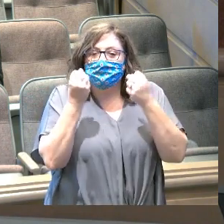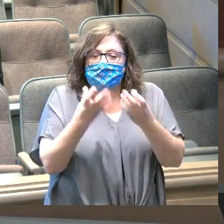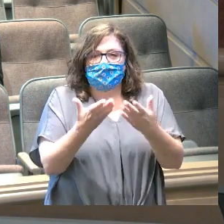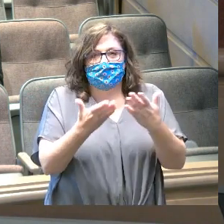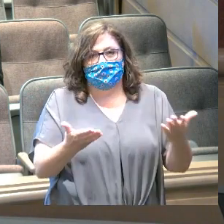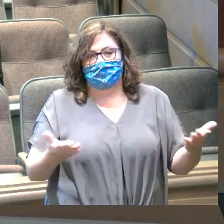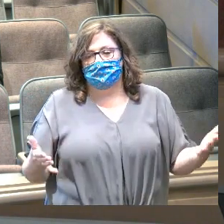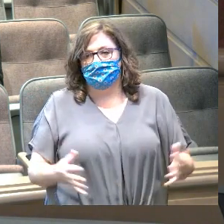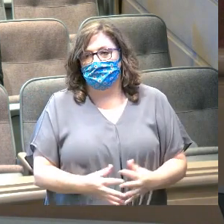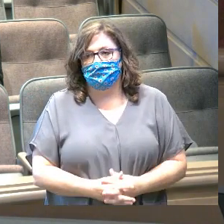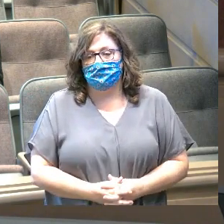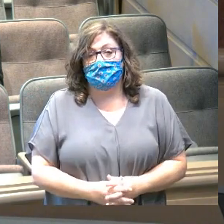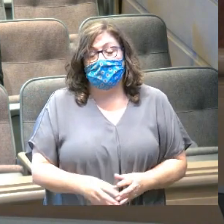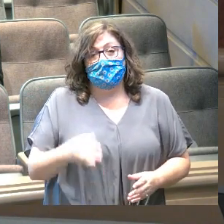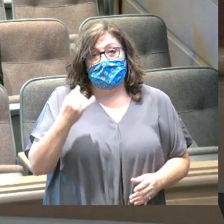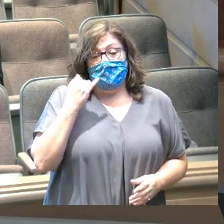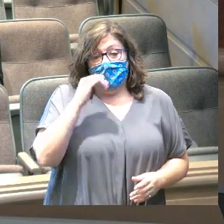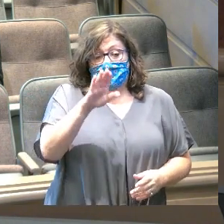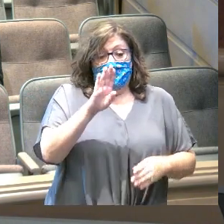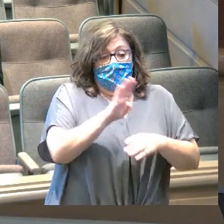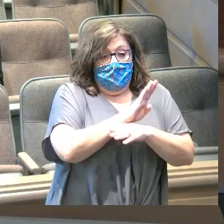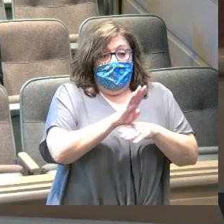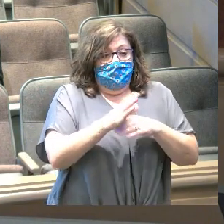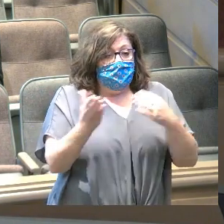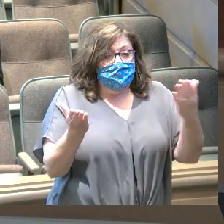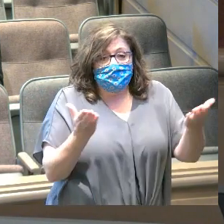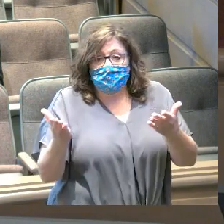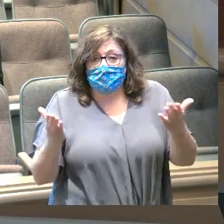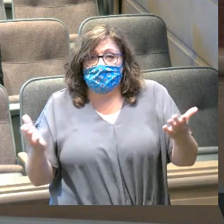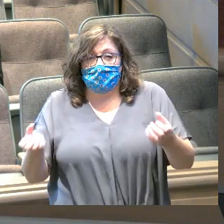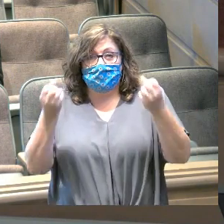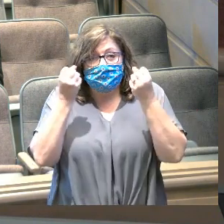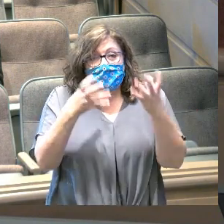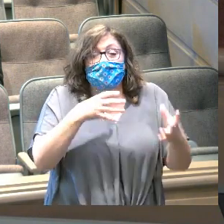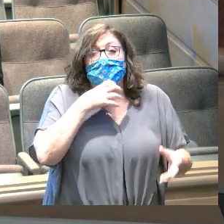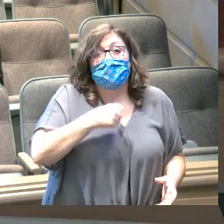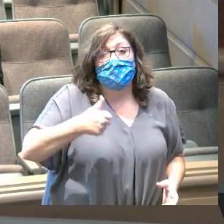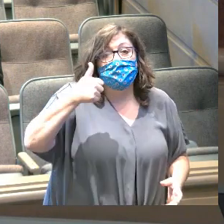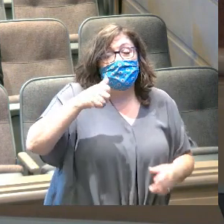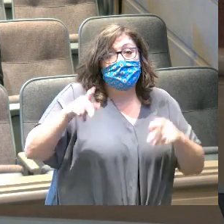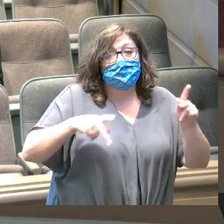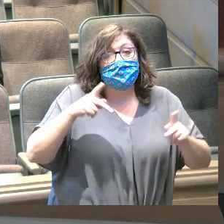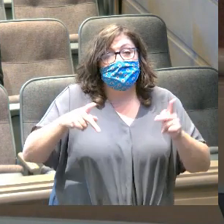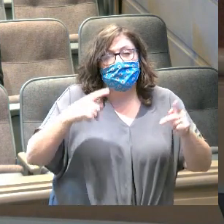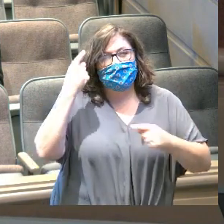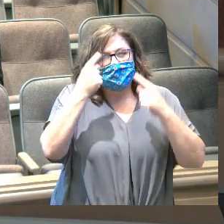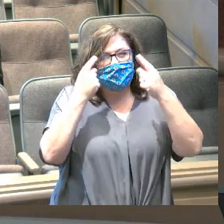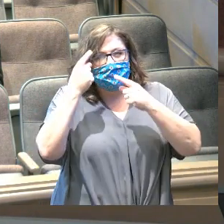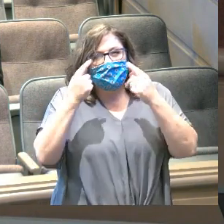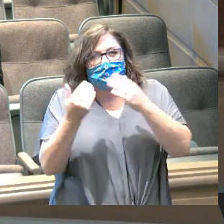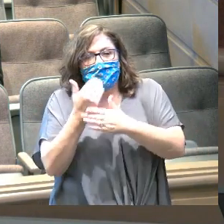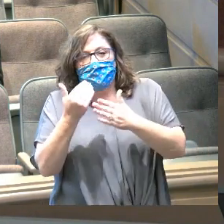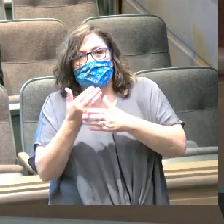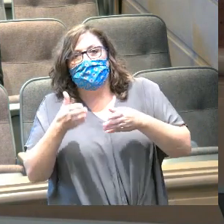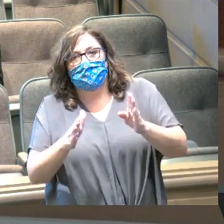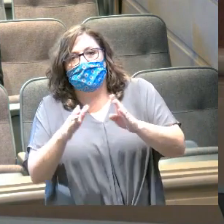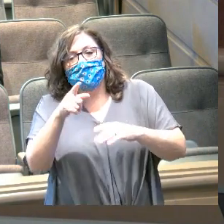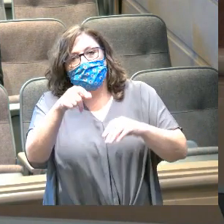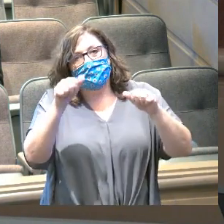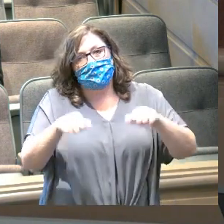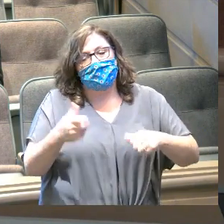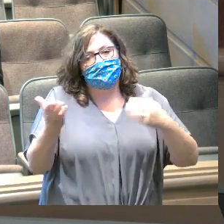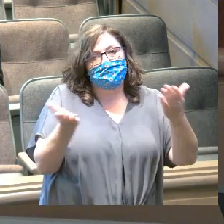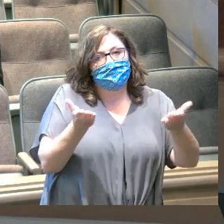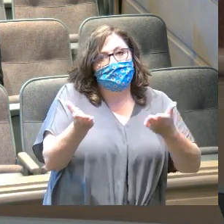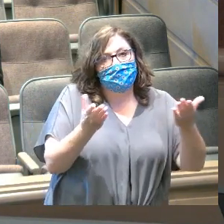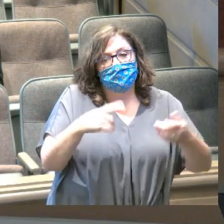factors. You know, if your business services a large number of elderly people, think about creative and new ways that you can provide that service or that good